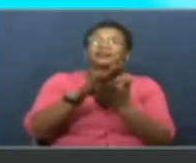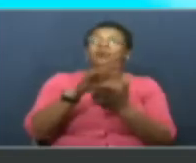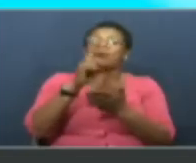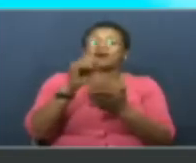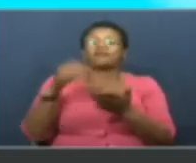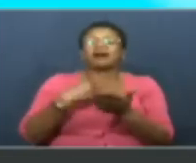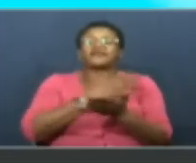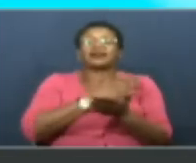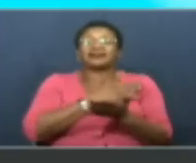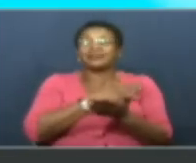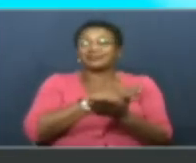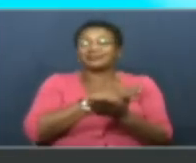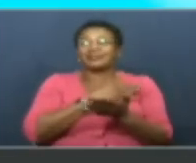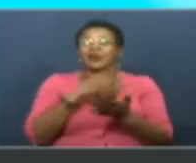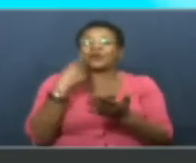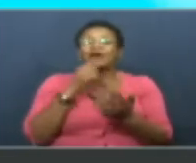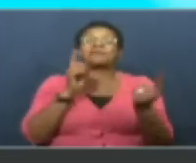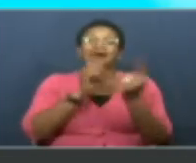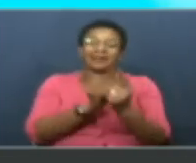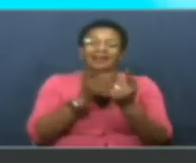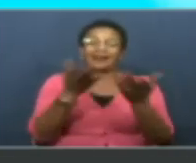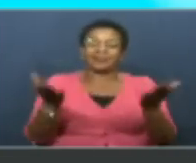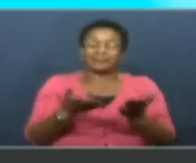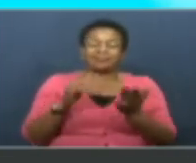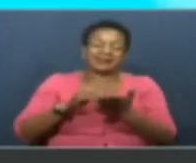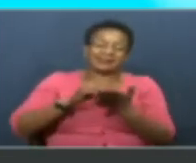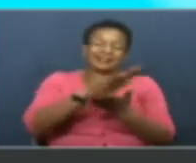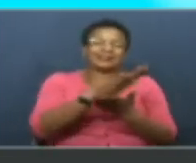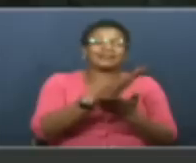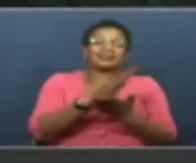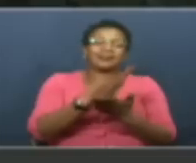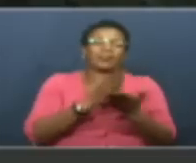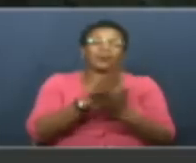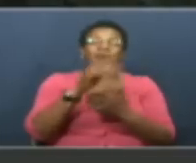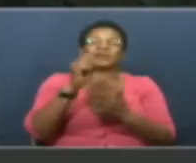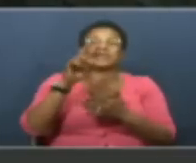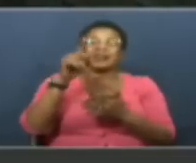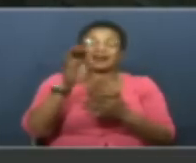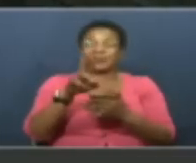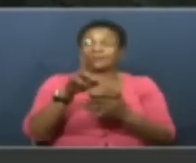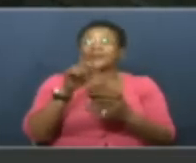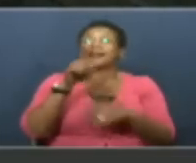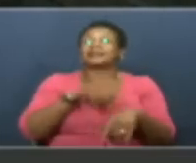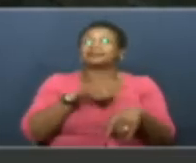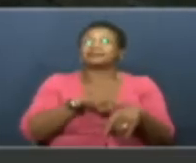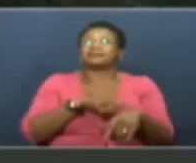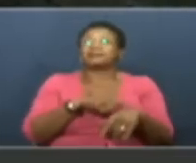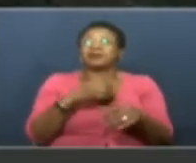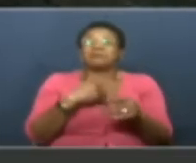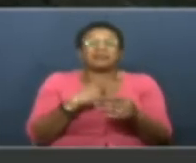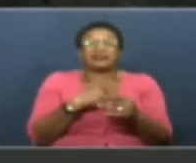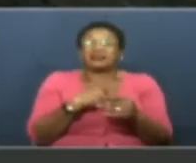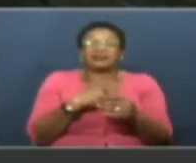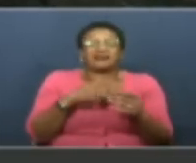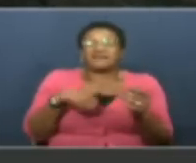friends whom I met there. Nikamtumia via the sender. At that time, I was not feeling very